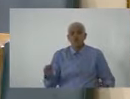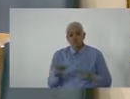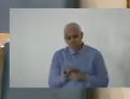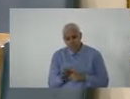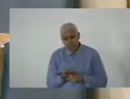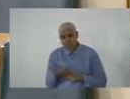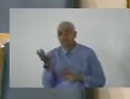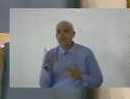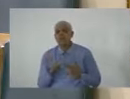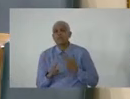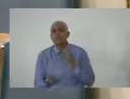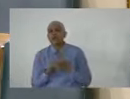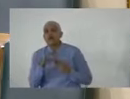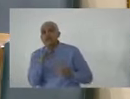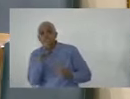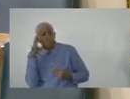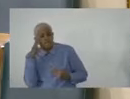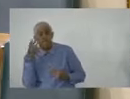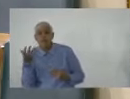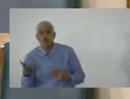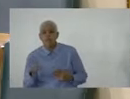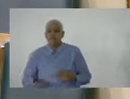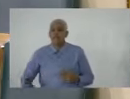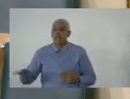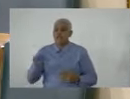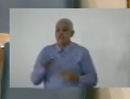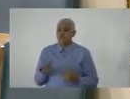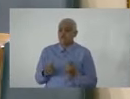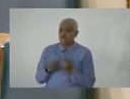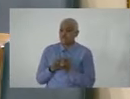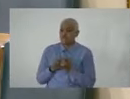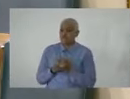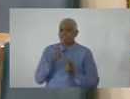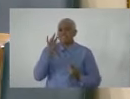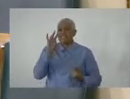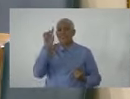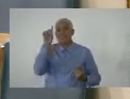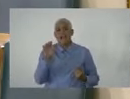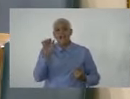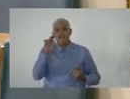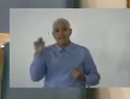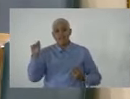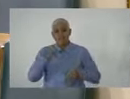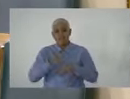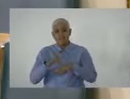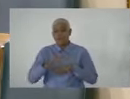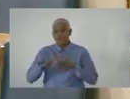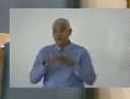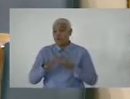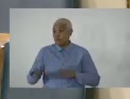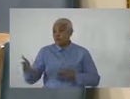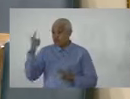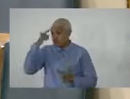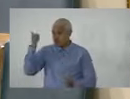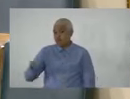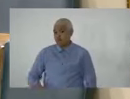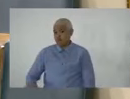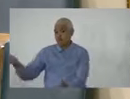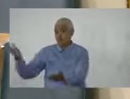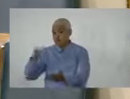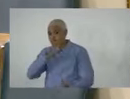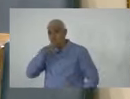training, and a farming area of some 7.5 acres was made available to the community for